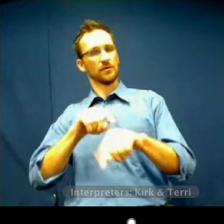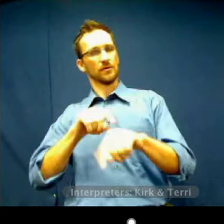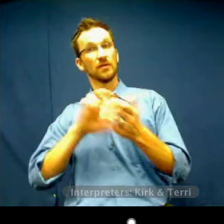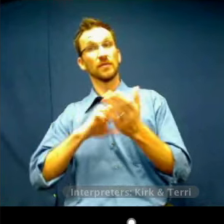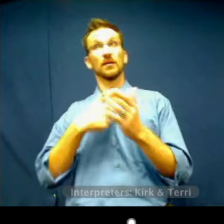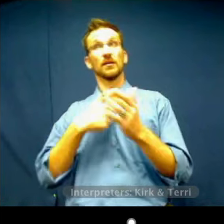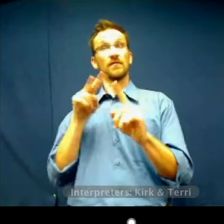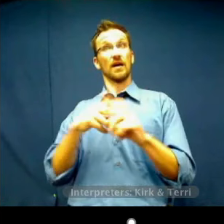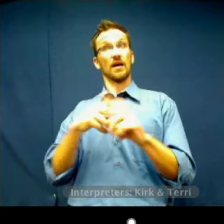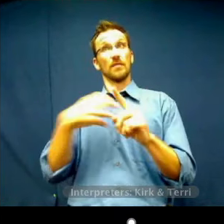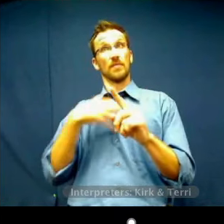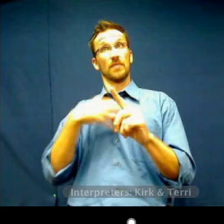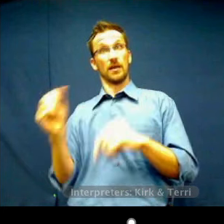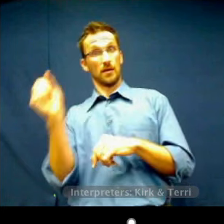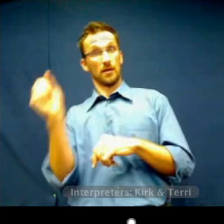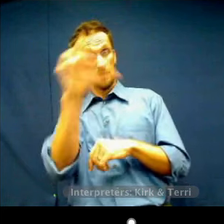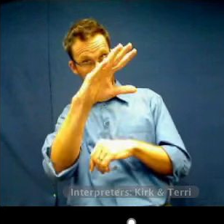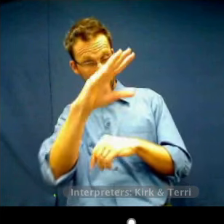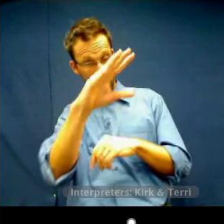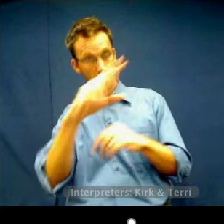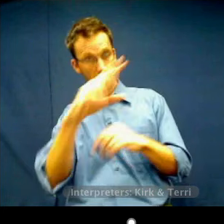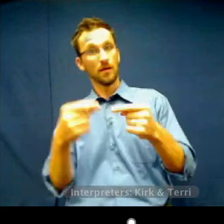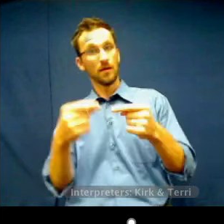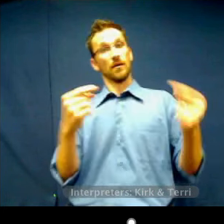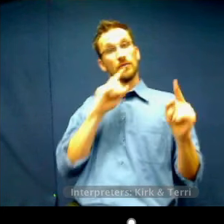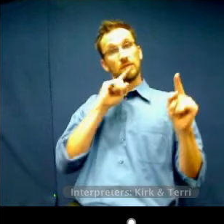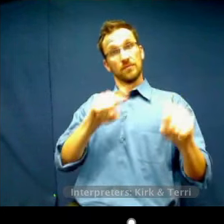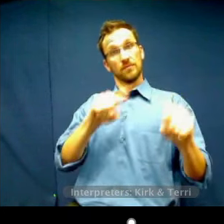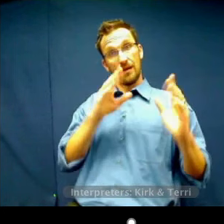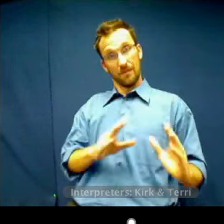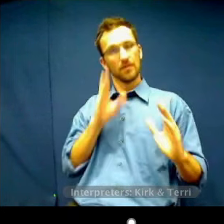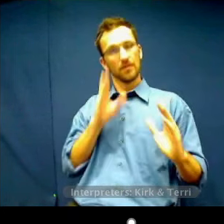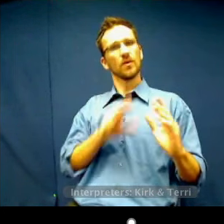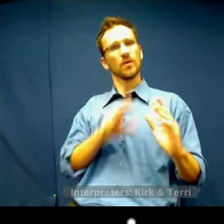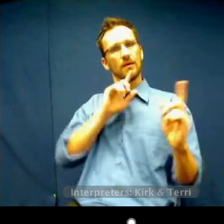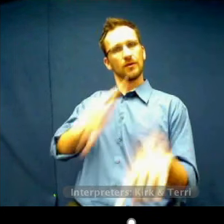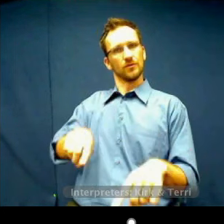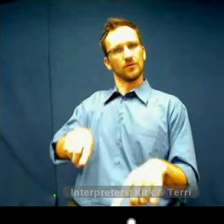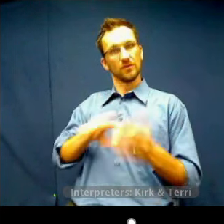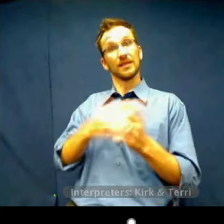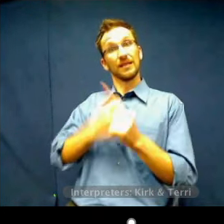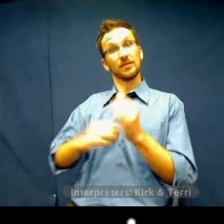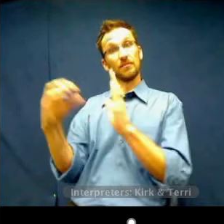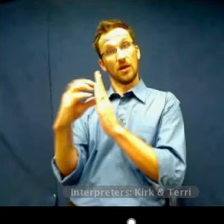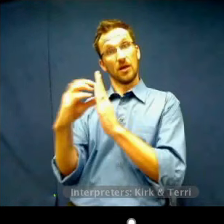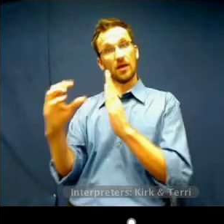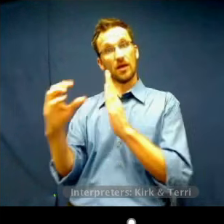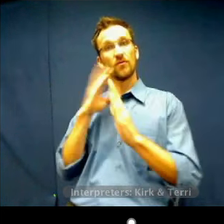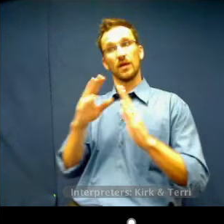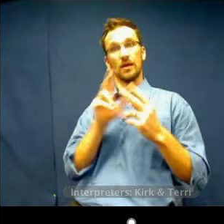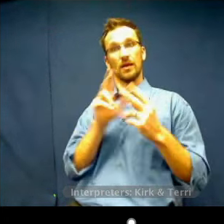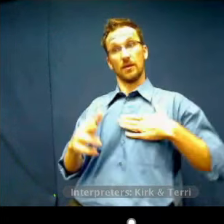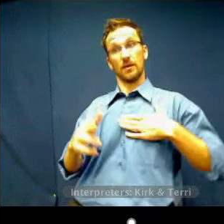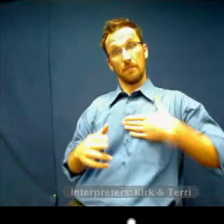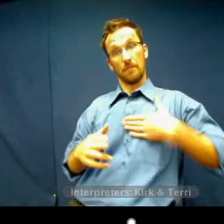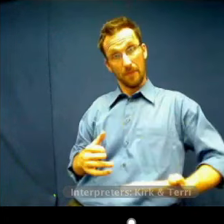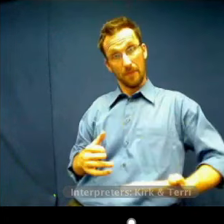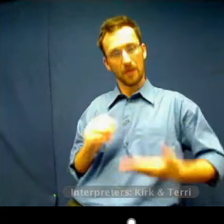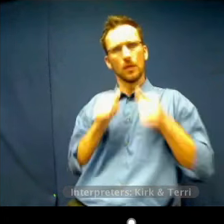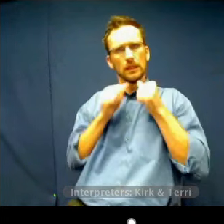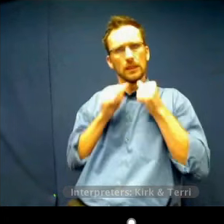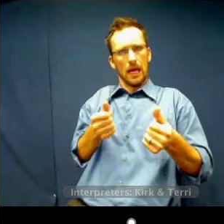files an answer, essentially addressing each of the paragraphs in the complaint and either admitting or denying them or saying I don't have